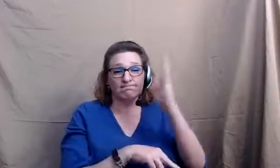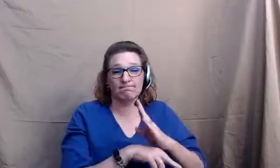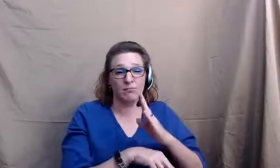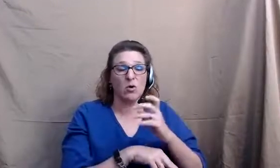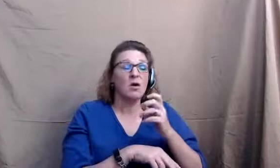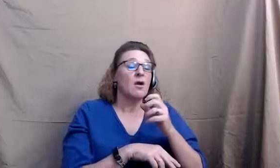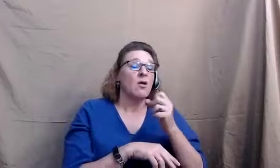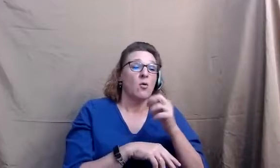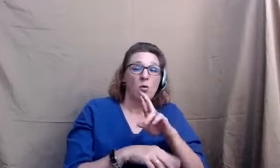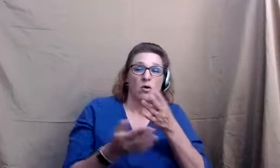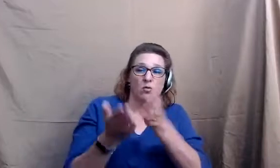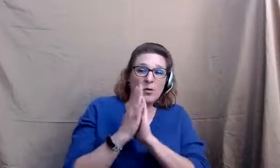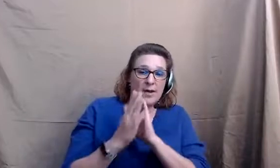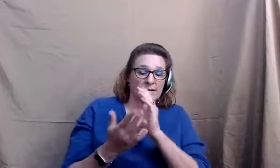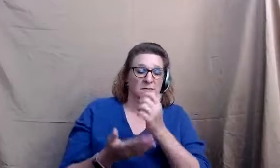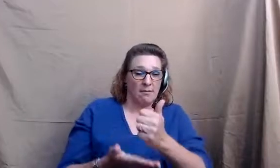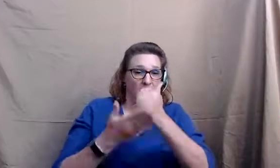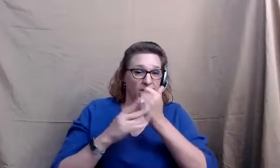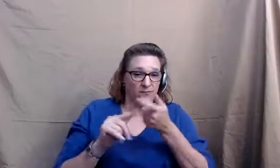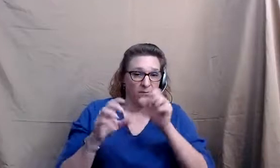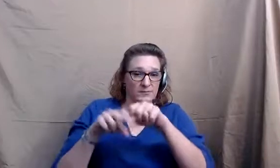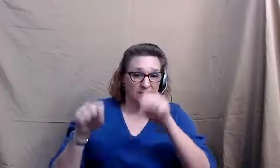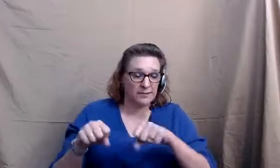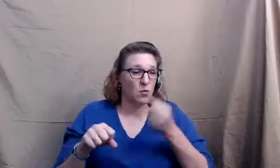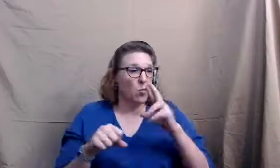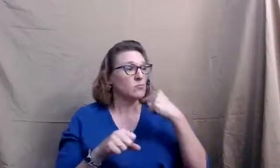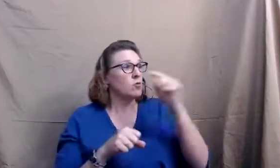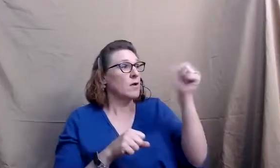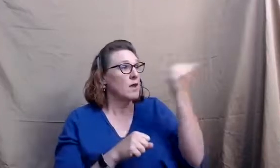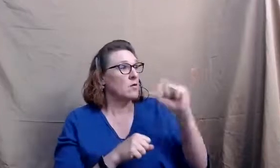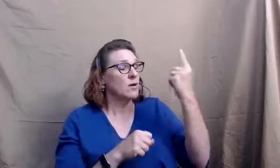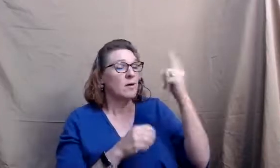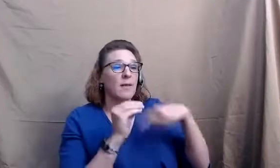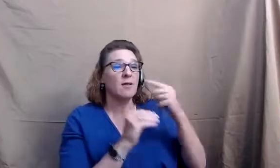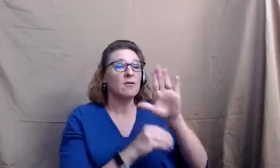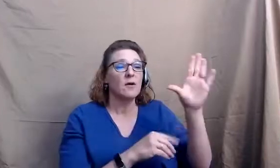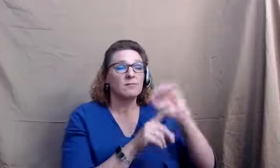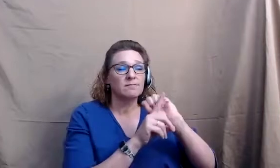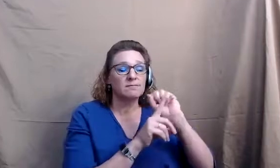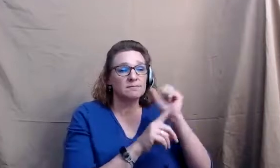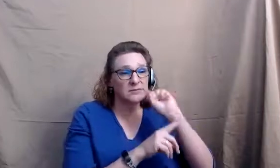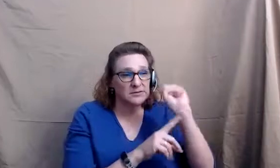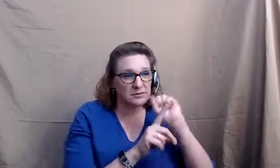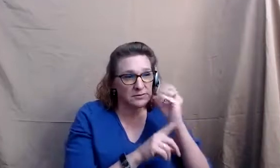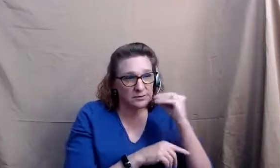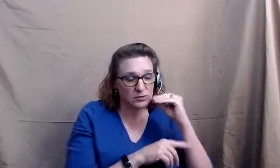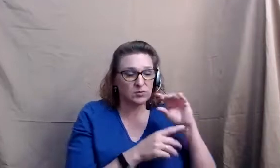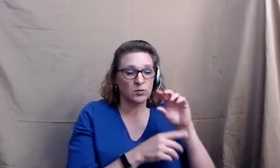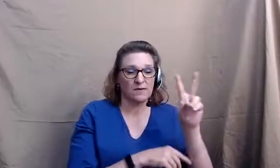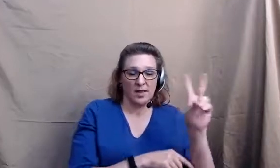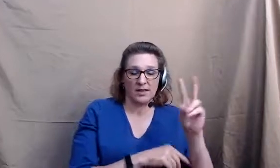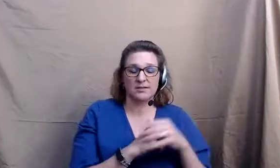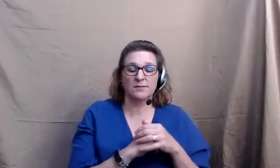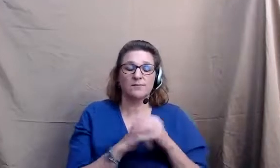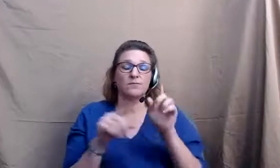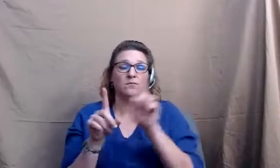have told anyone about their experience of violence. Finally, the Centers for Disease Control and Prevention in their National Intimate